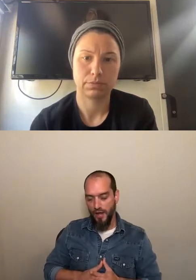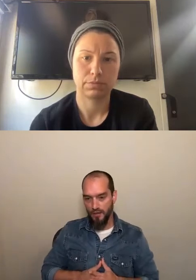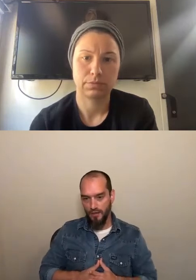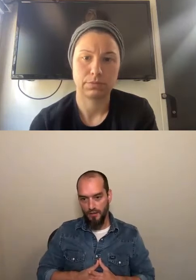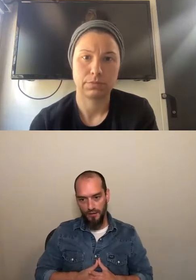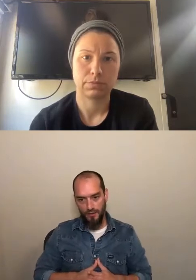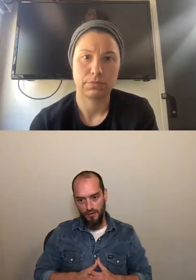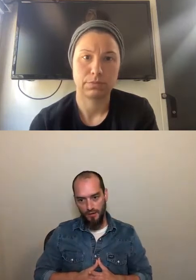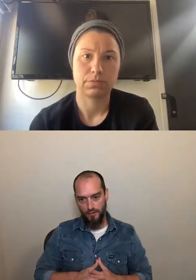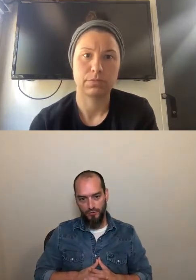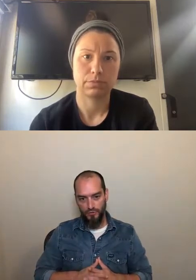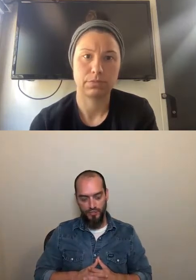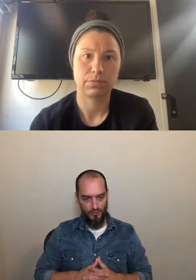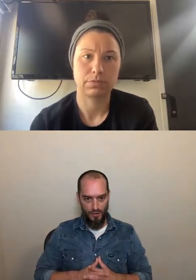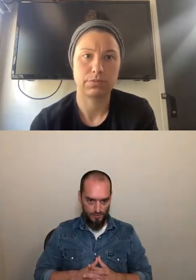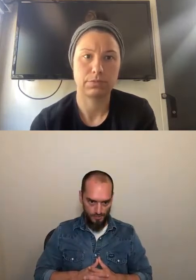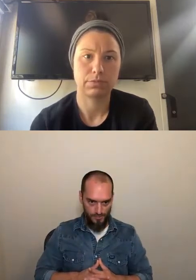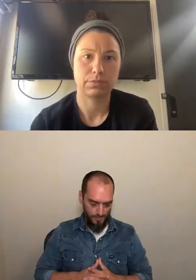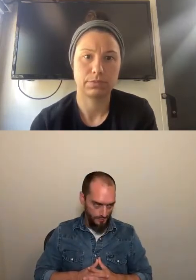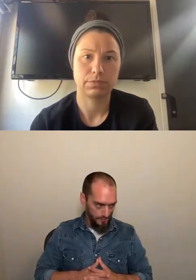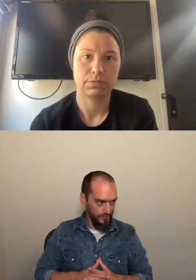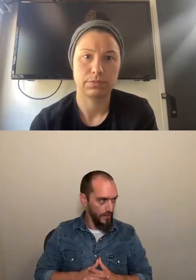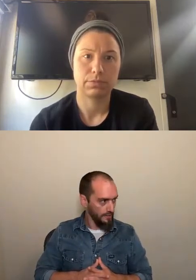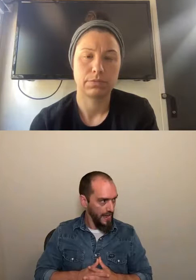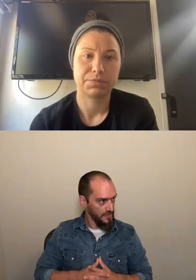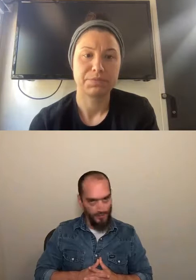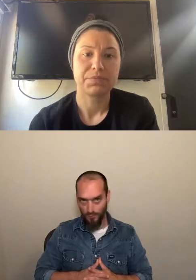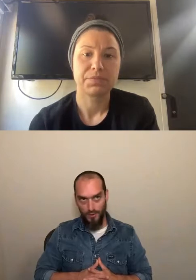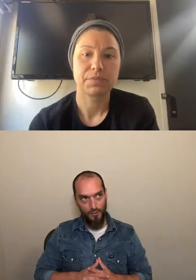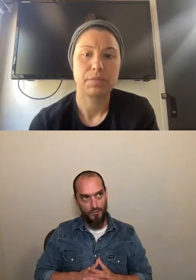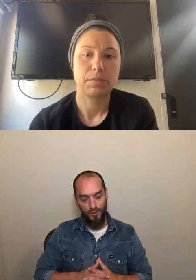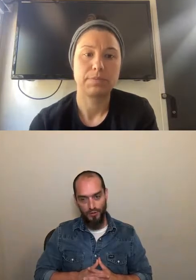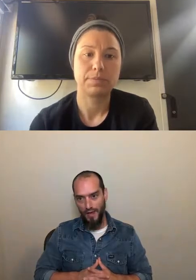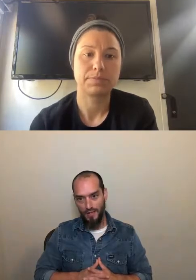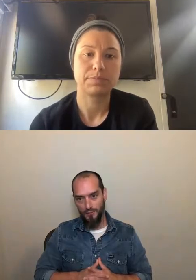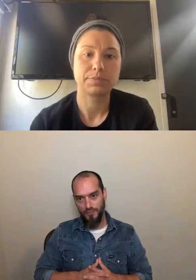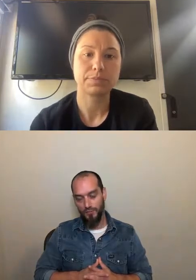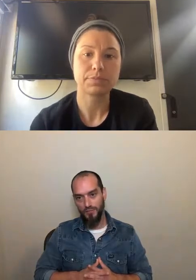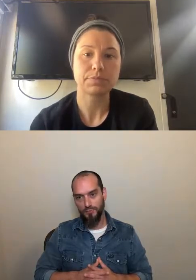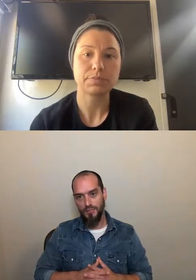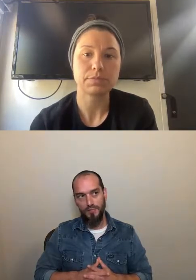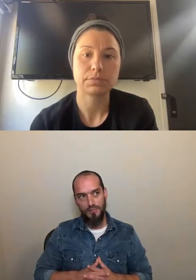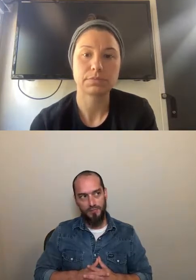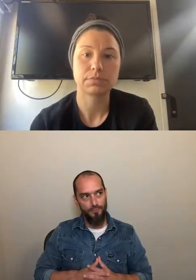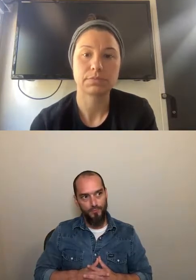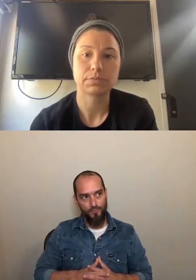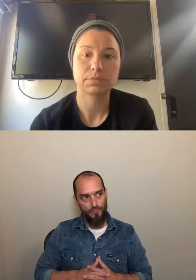follow the air. Air infiltration, y'all. If you had to ask me, I almost wanted you to ask me this first, but